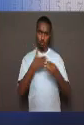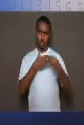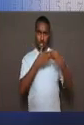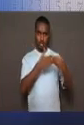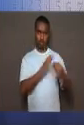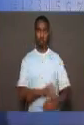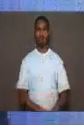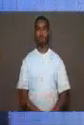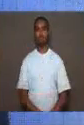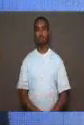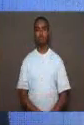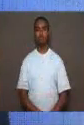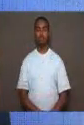leader.